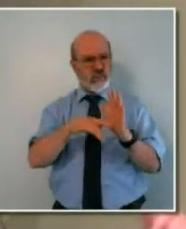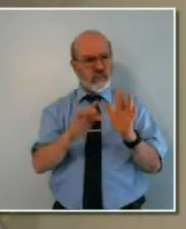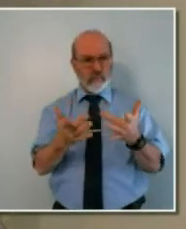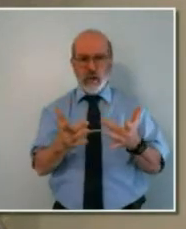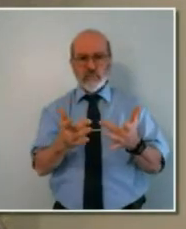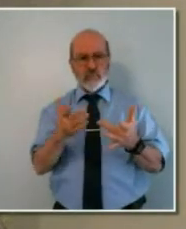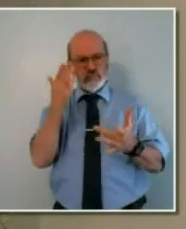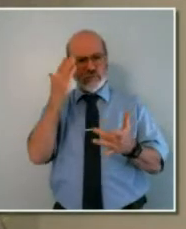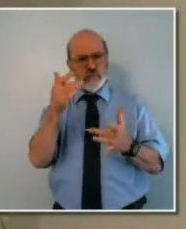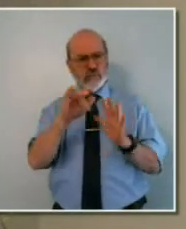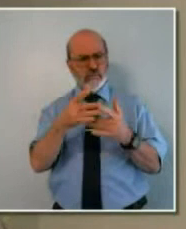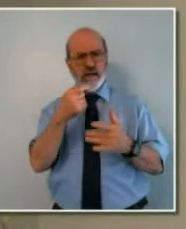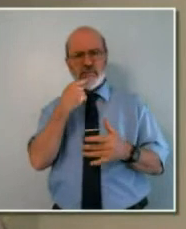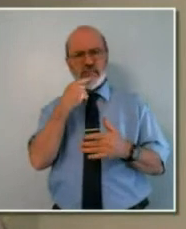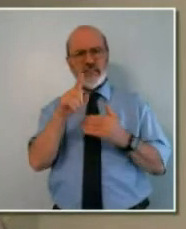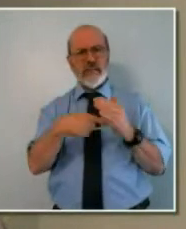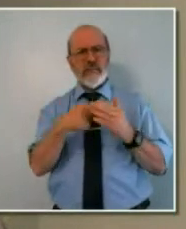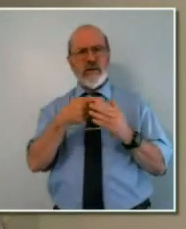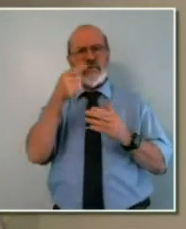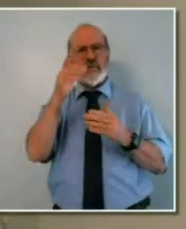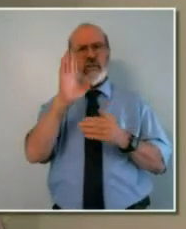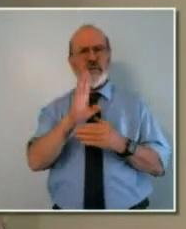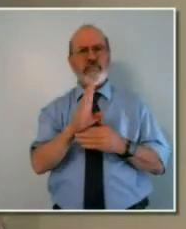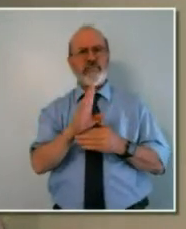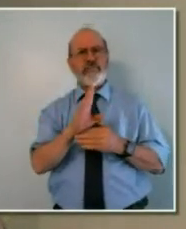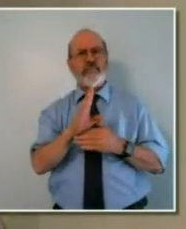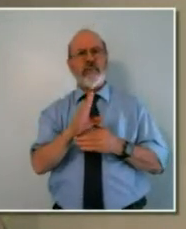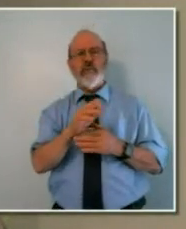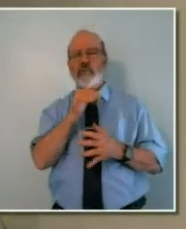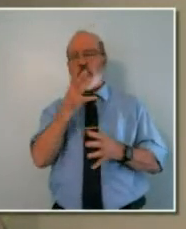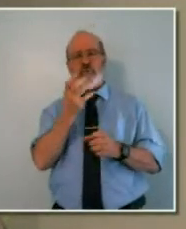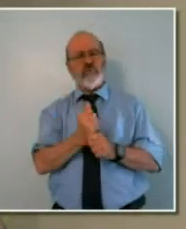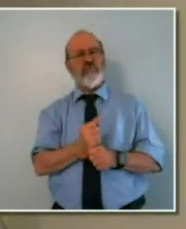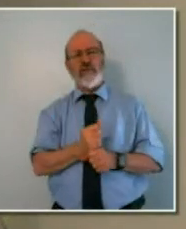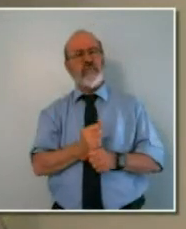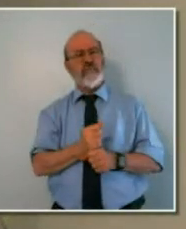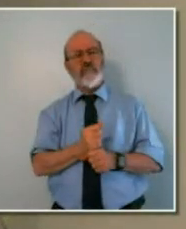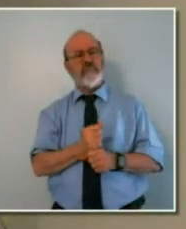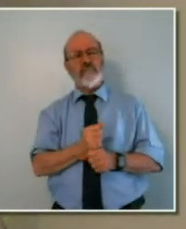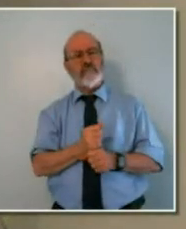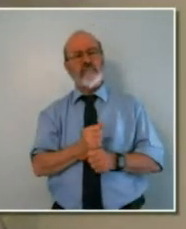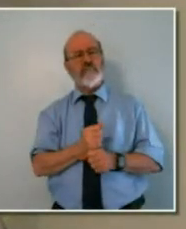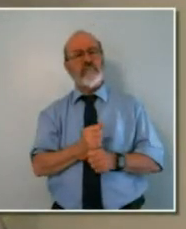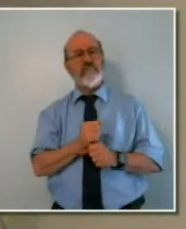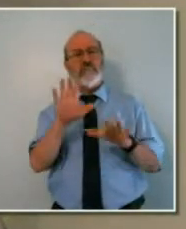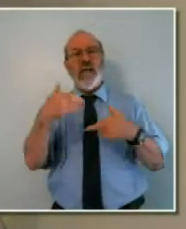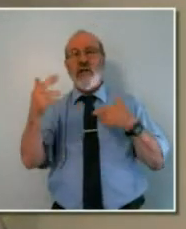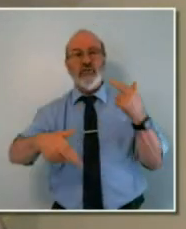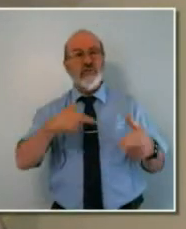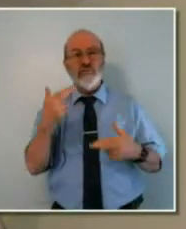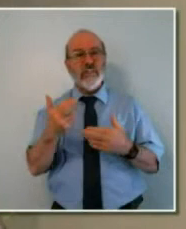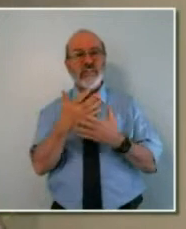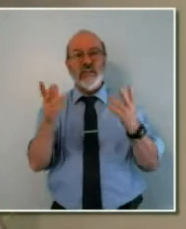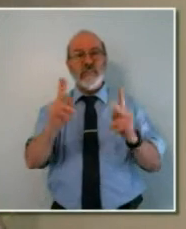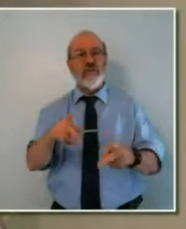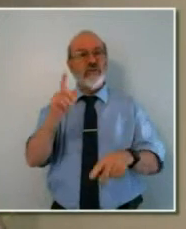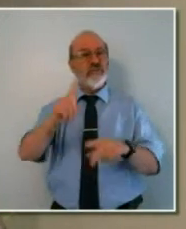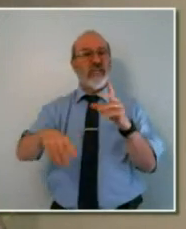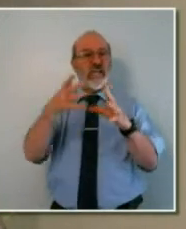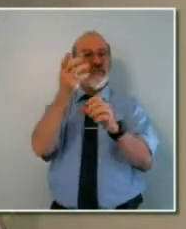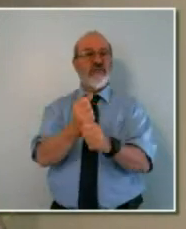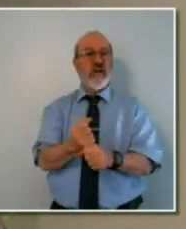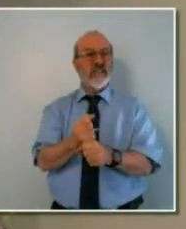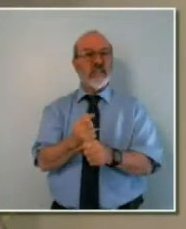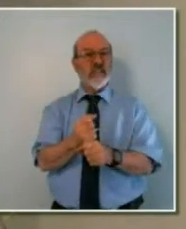what the Bible says about our God, but we don't trust him. How are you going to rejoice in someone you can't trust?